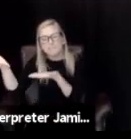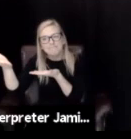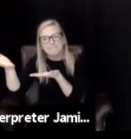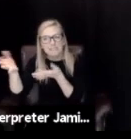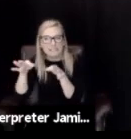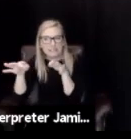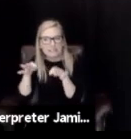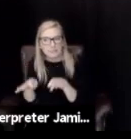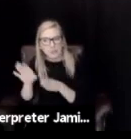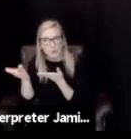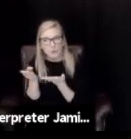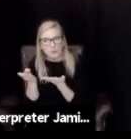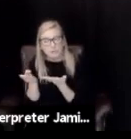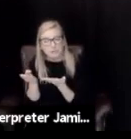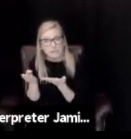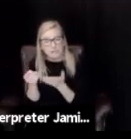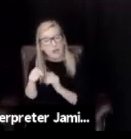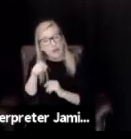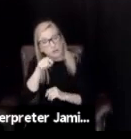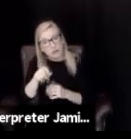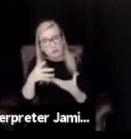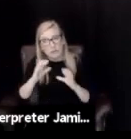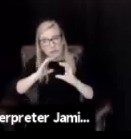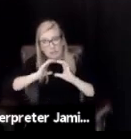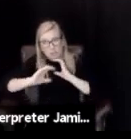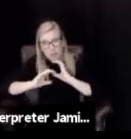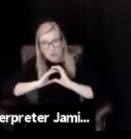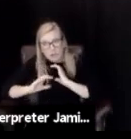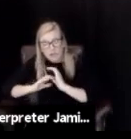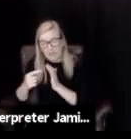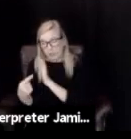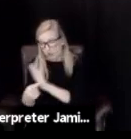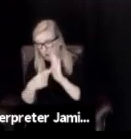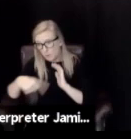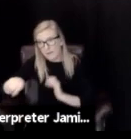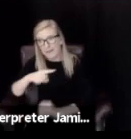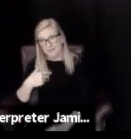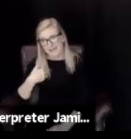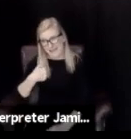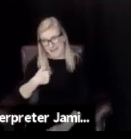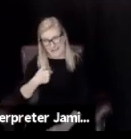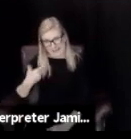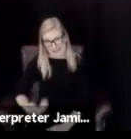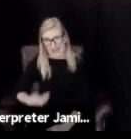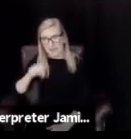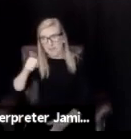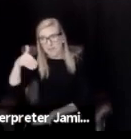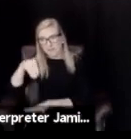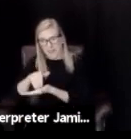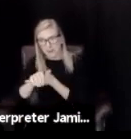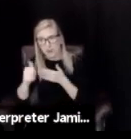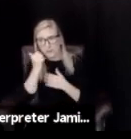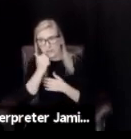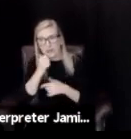them? Are you communicating in a voice that can show them, I'm $10,000 a day, but you're